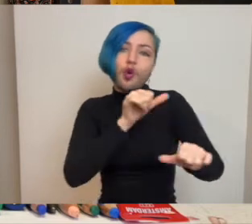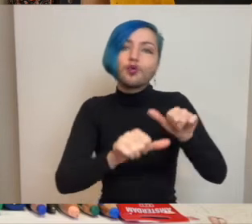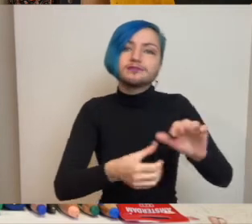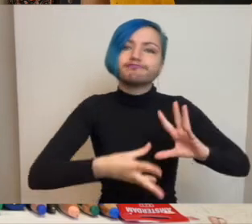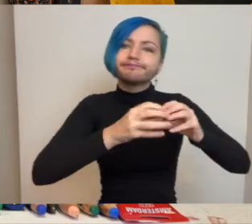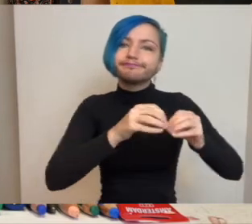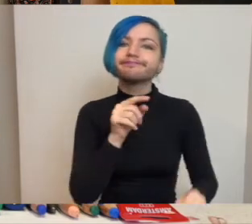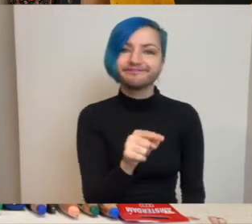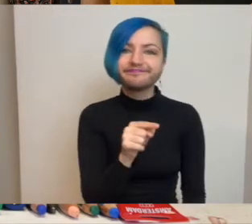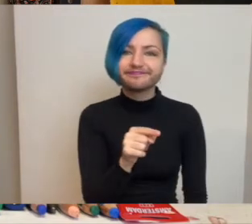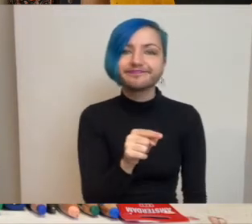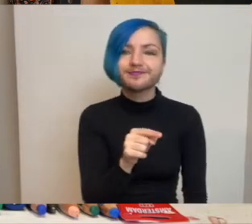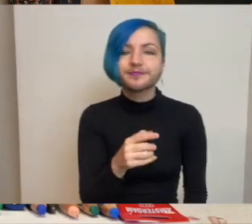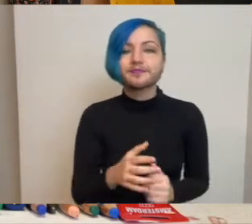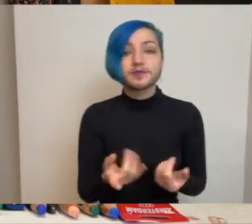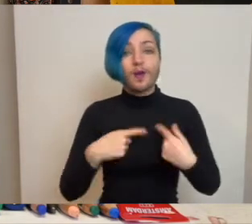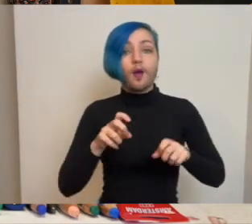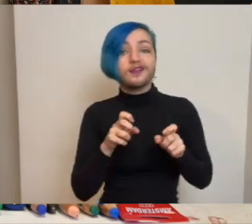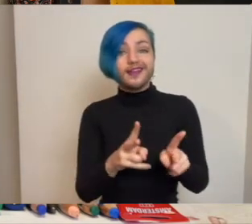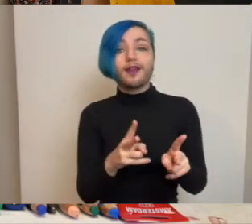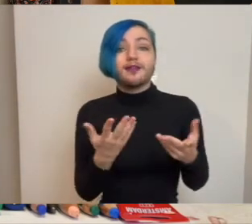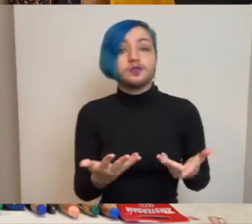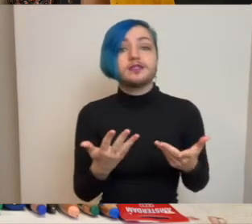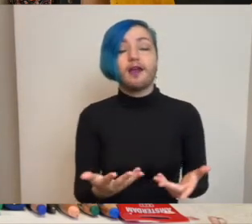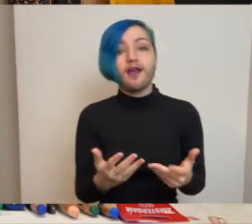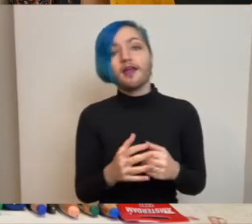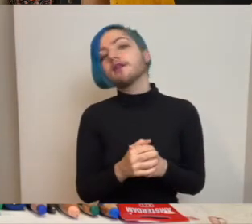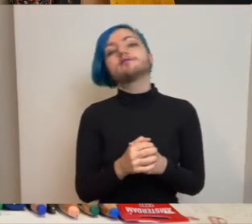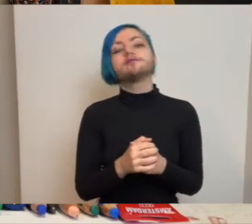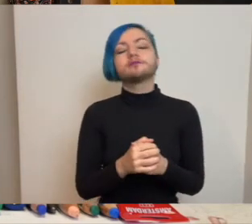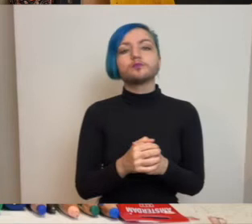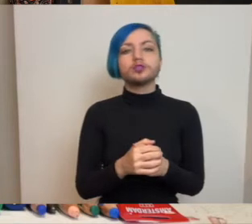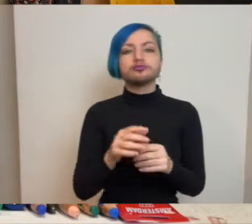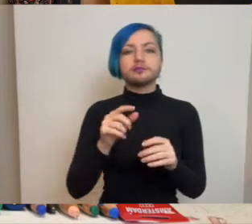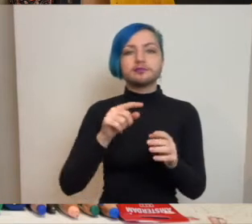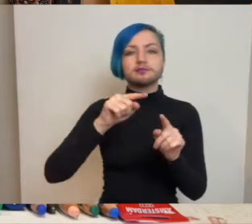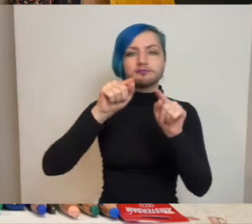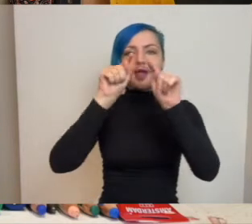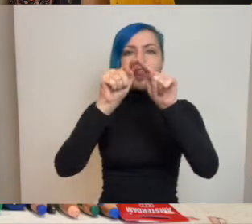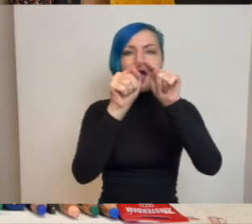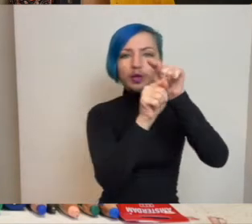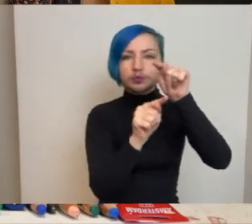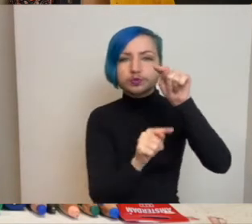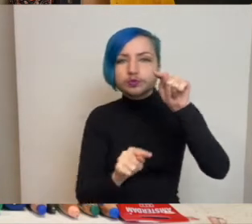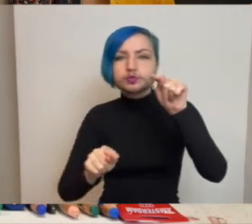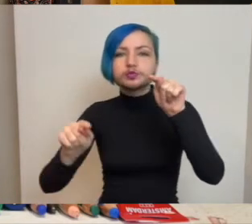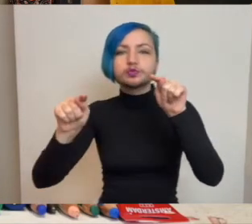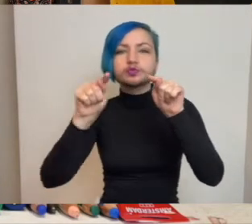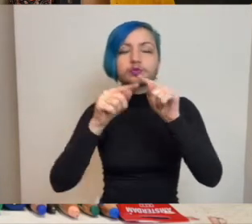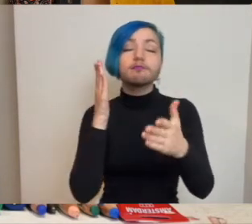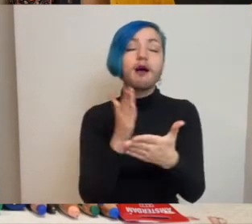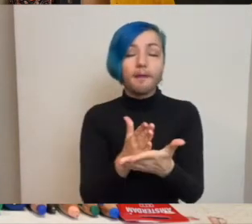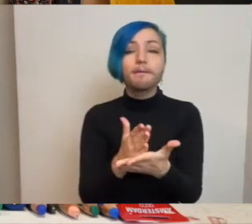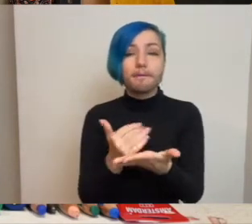And the technique that we're going to do, which is a continual line, that really helps